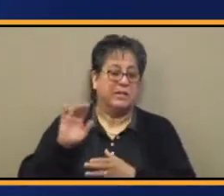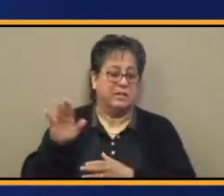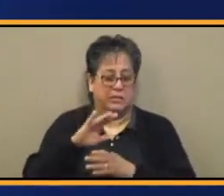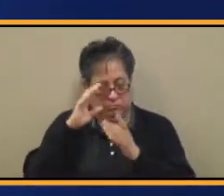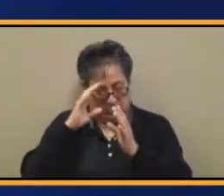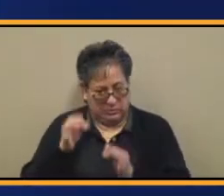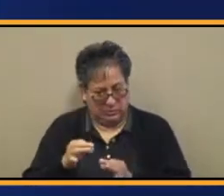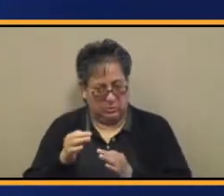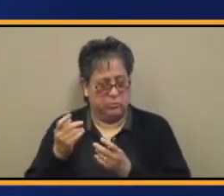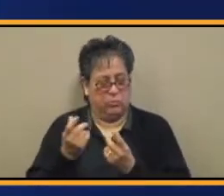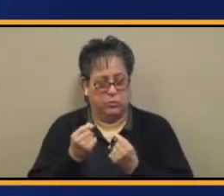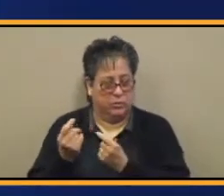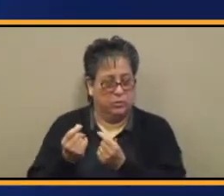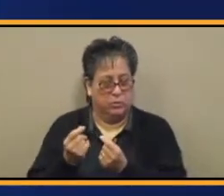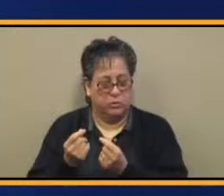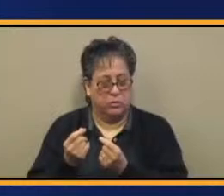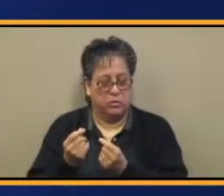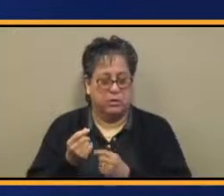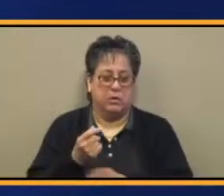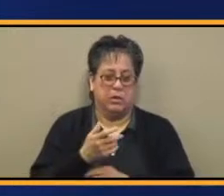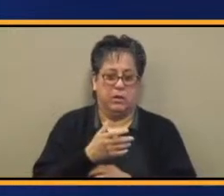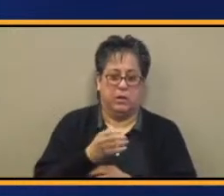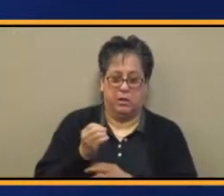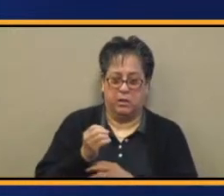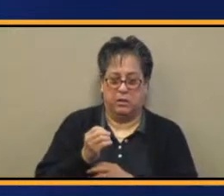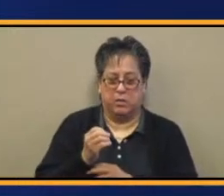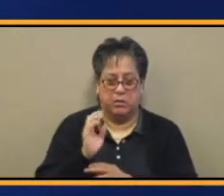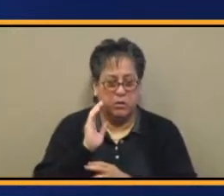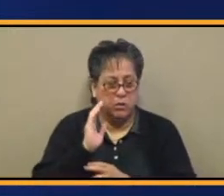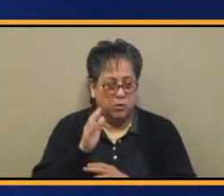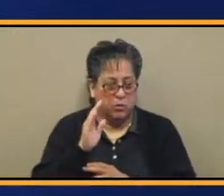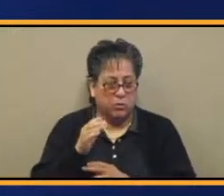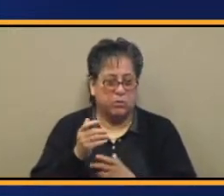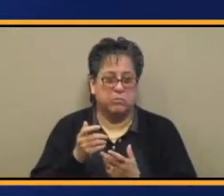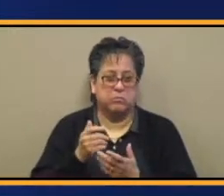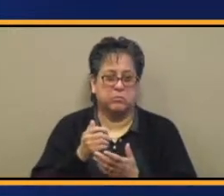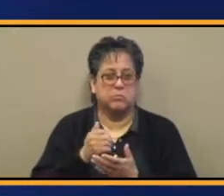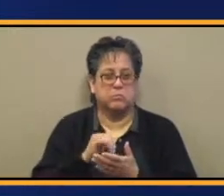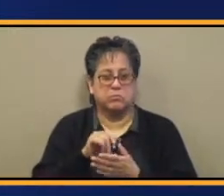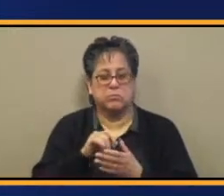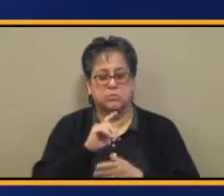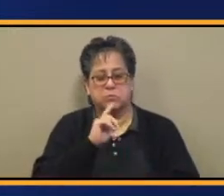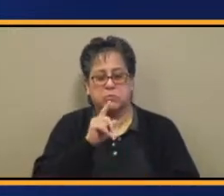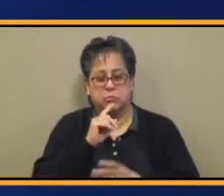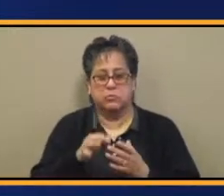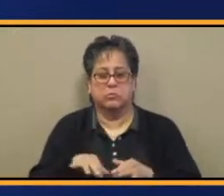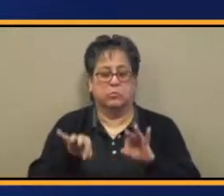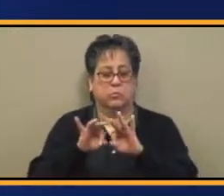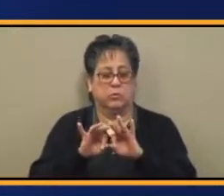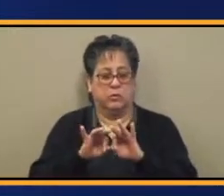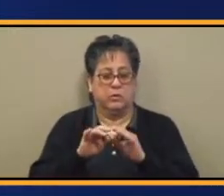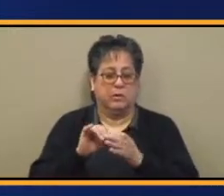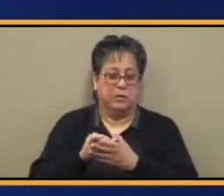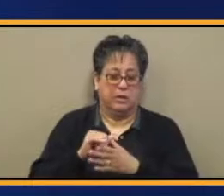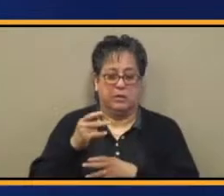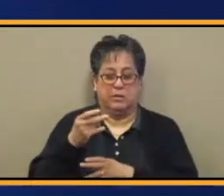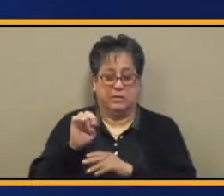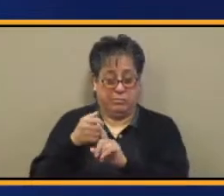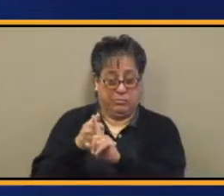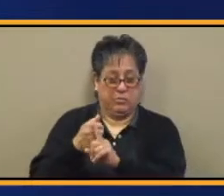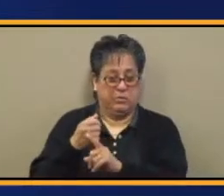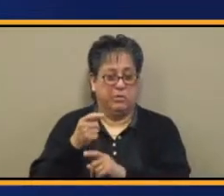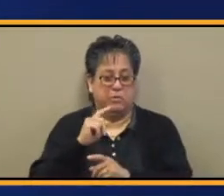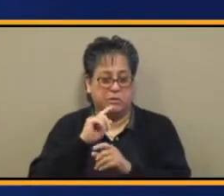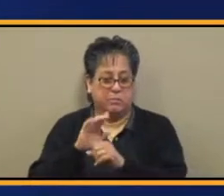what they're doing, and we'll hold them accountable for that, because I think that was really important based on what you were saying, that he had committed to